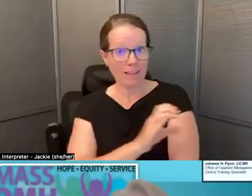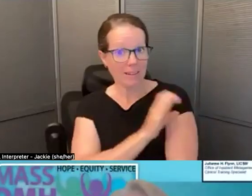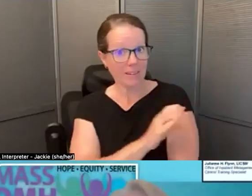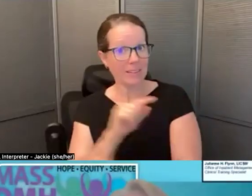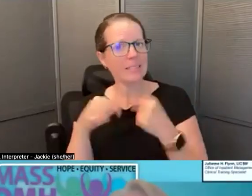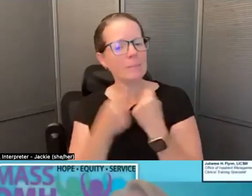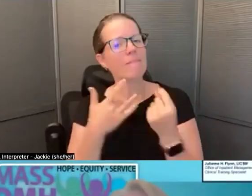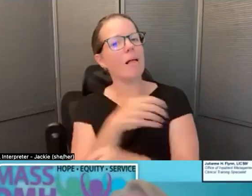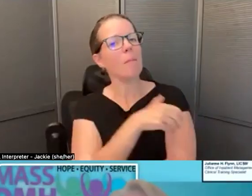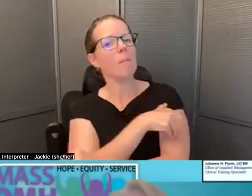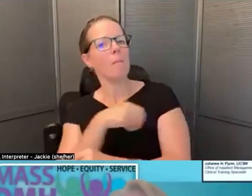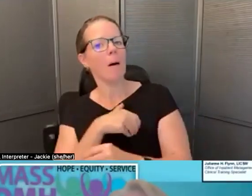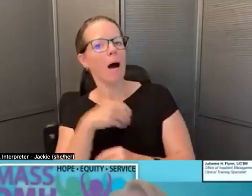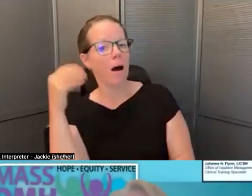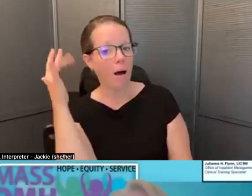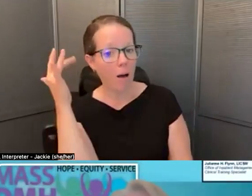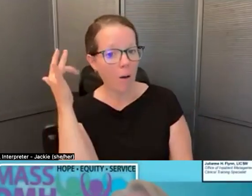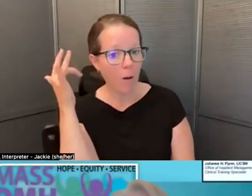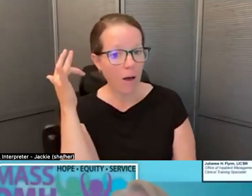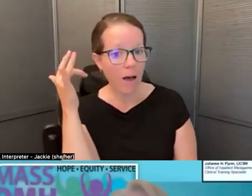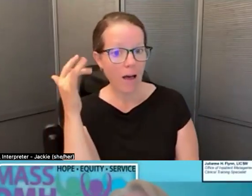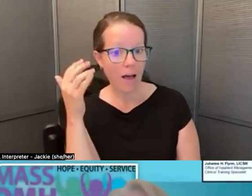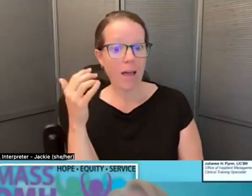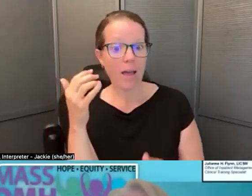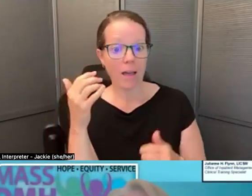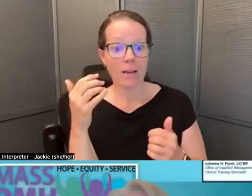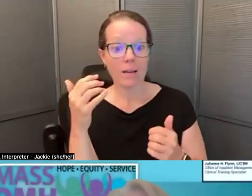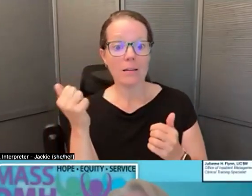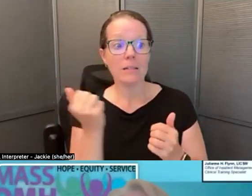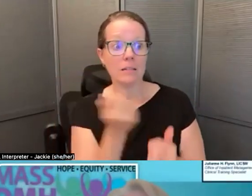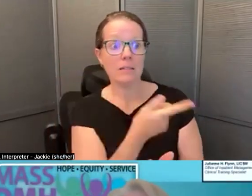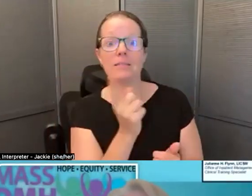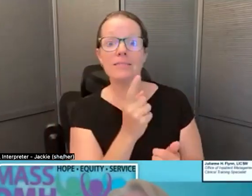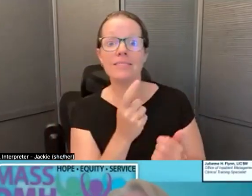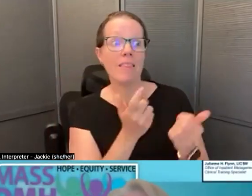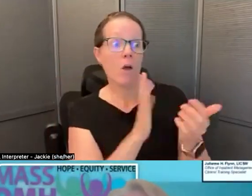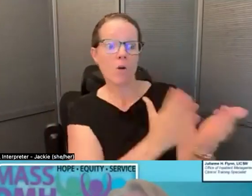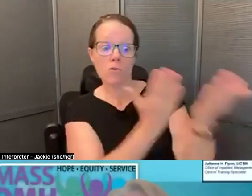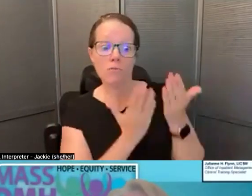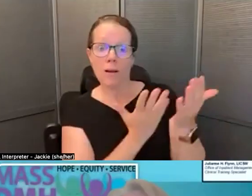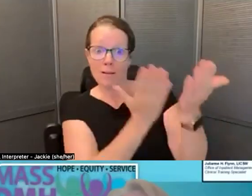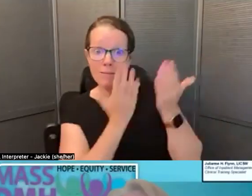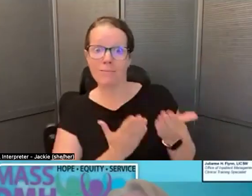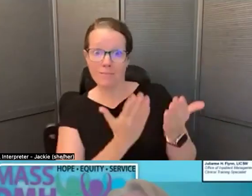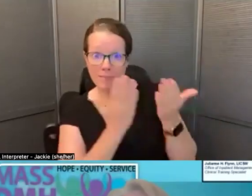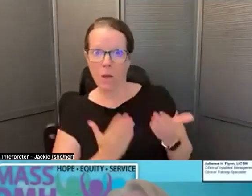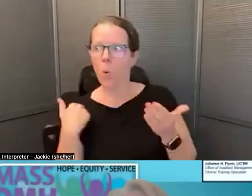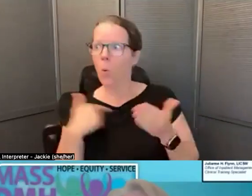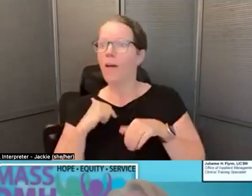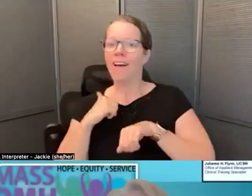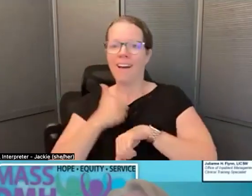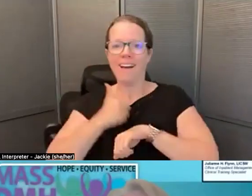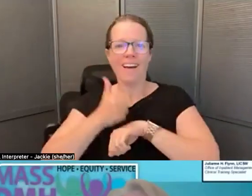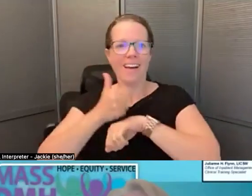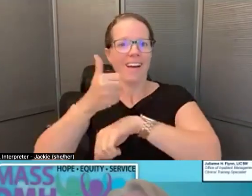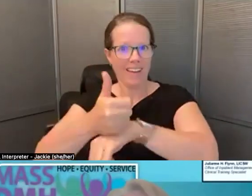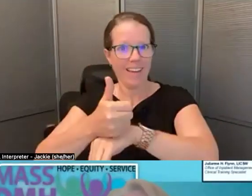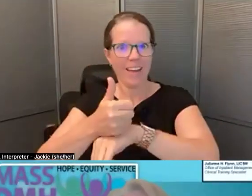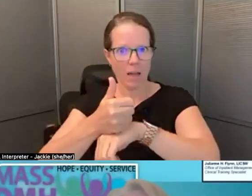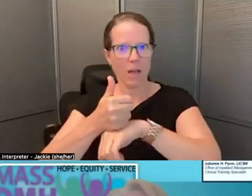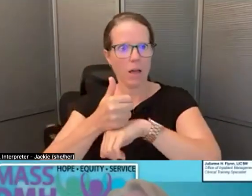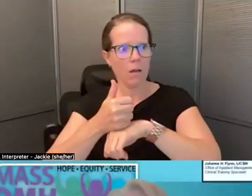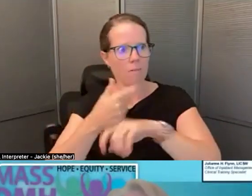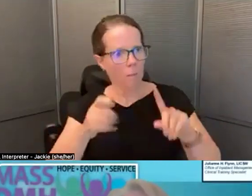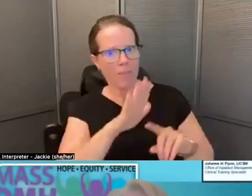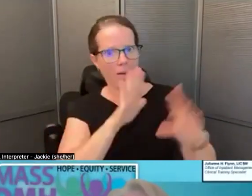our consultants came, most of the recommendations that they put in place are recommendations that were already in place by